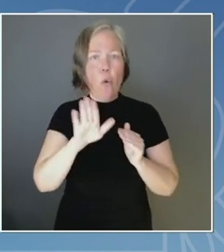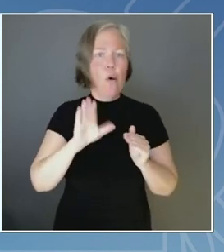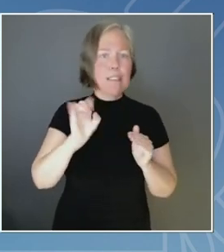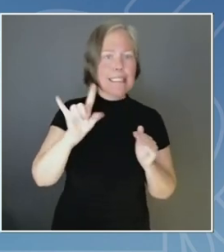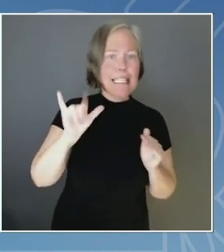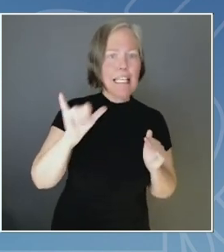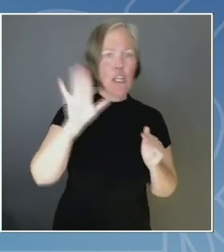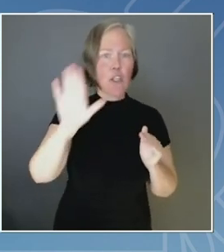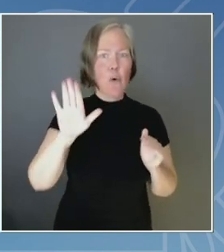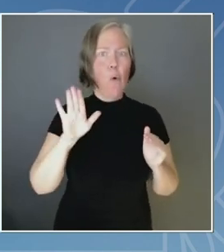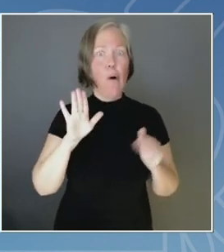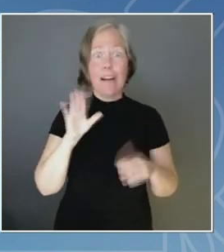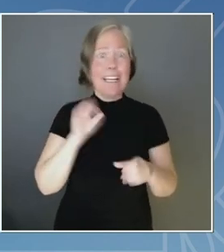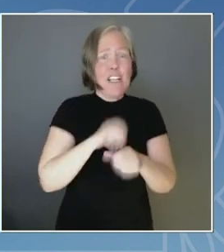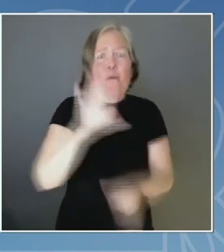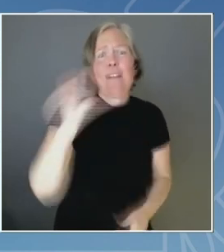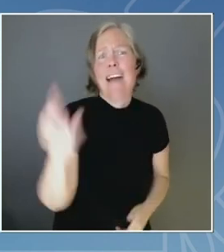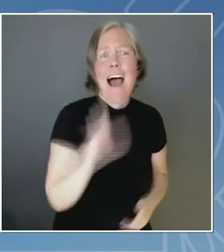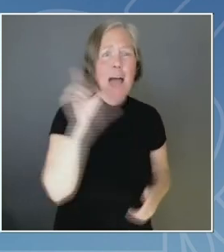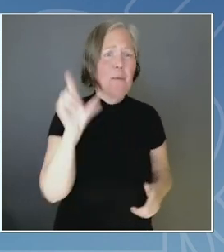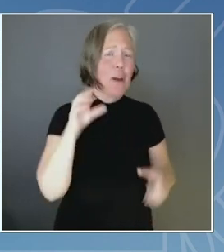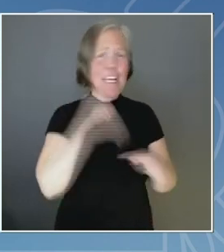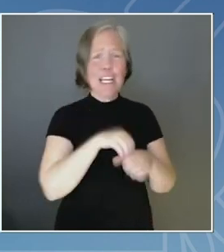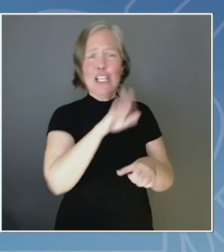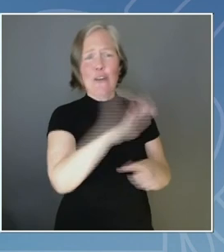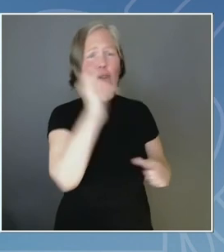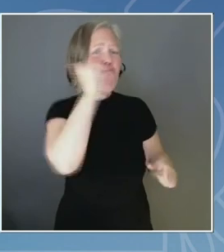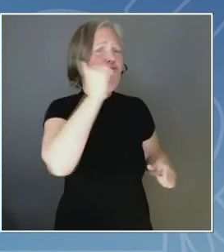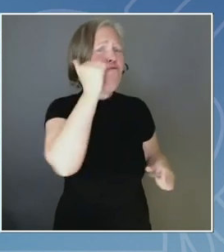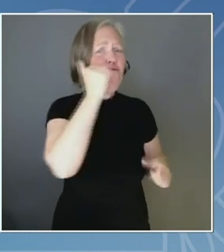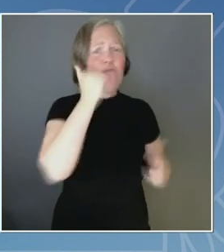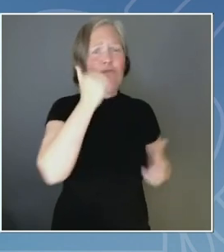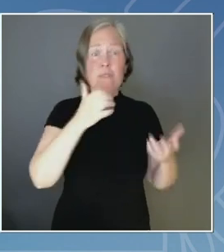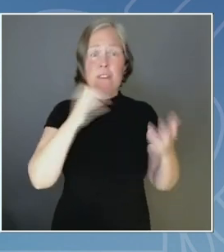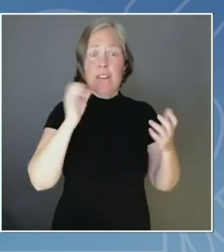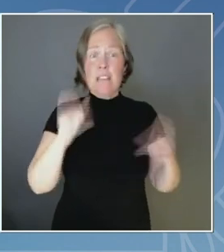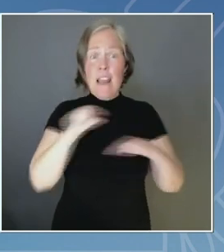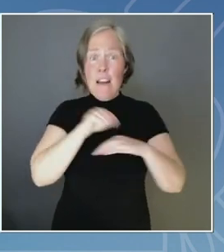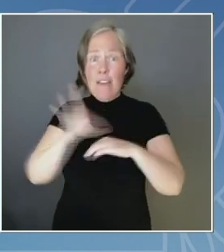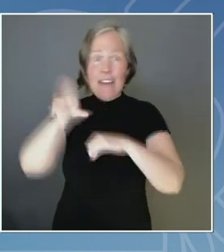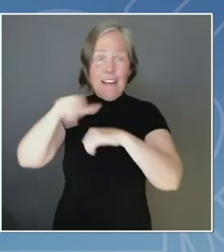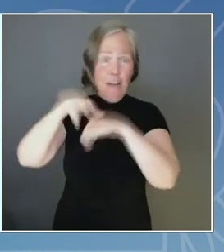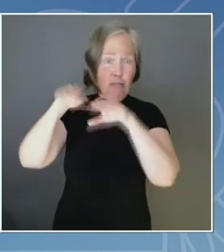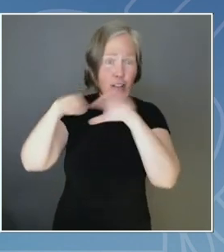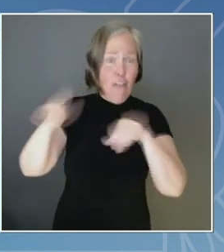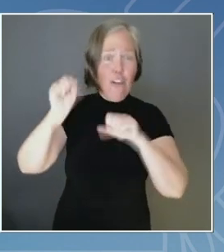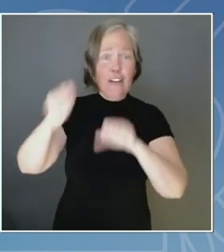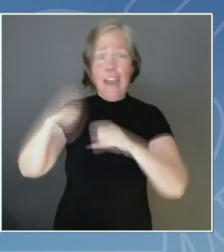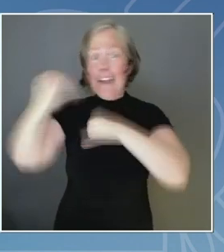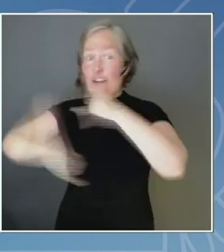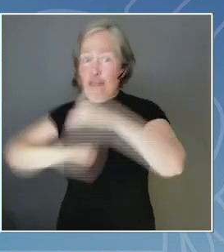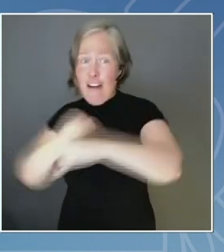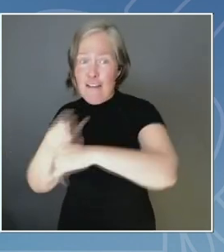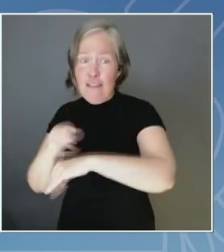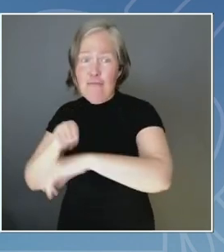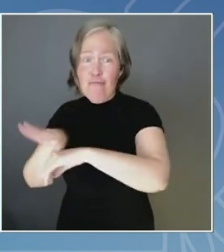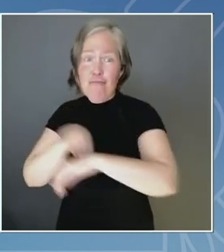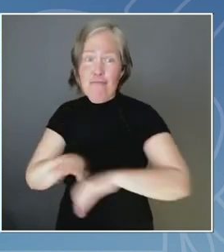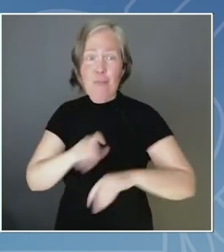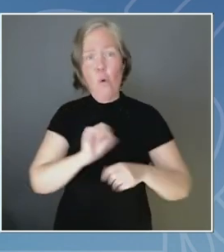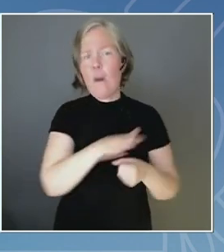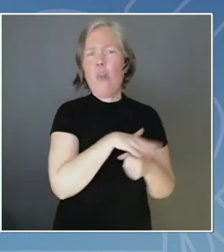do it in your library, you do it at a national level or at an international level, but find that